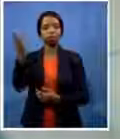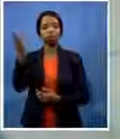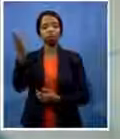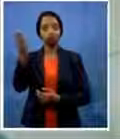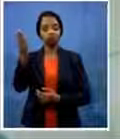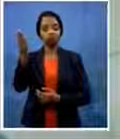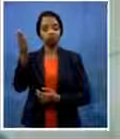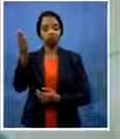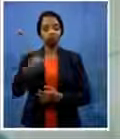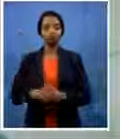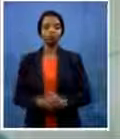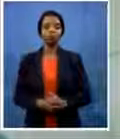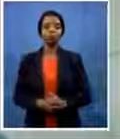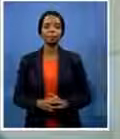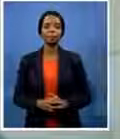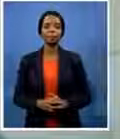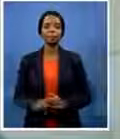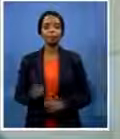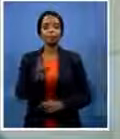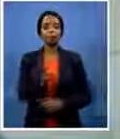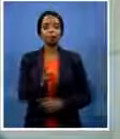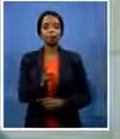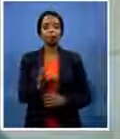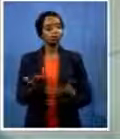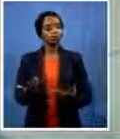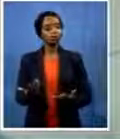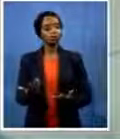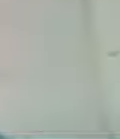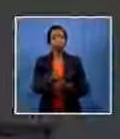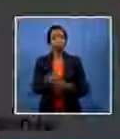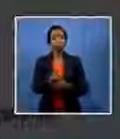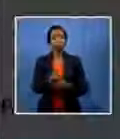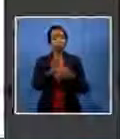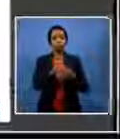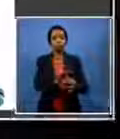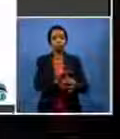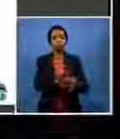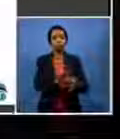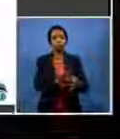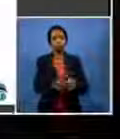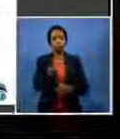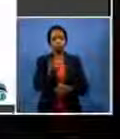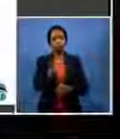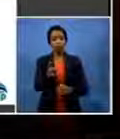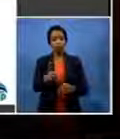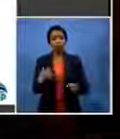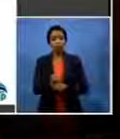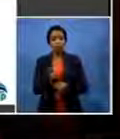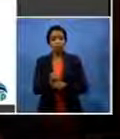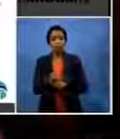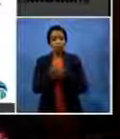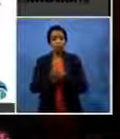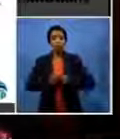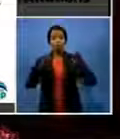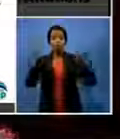to negotiate in terms of the rates, because as with most all financial instruments, it comes with a